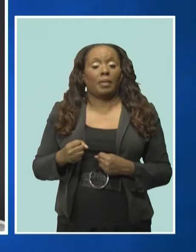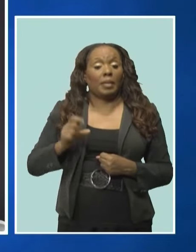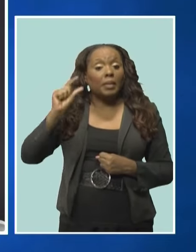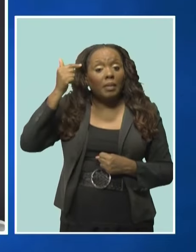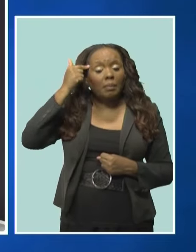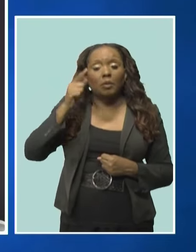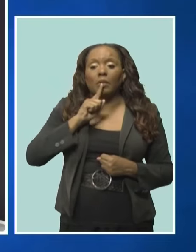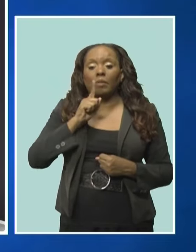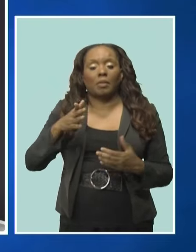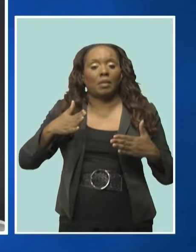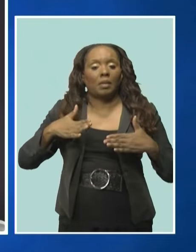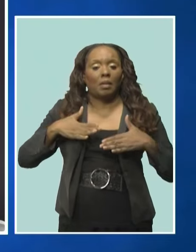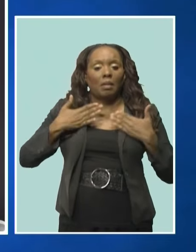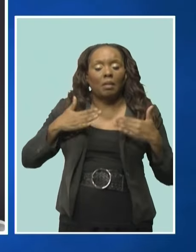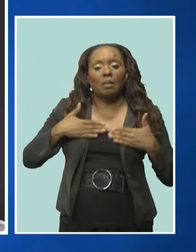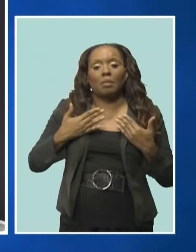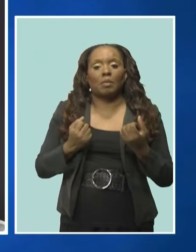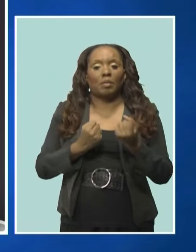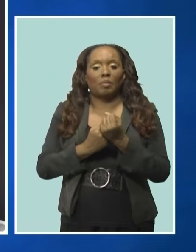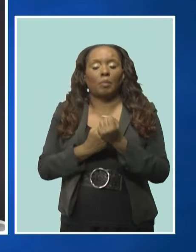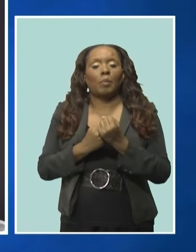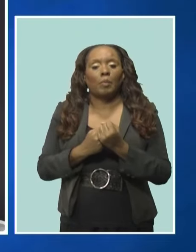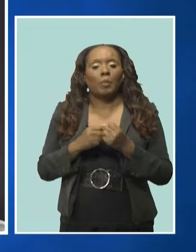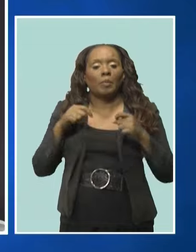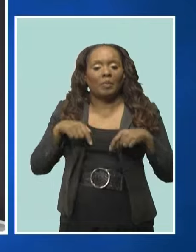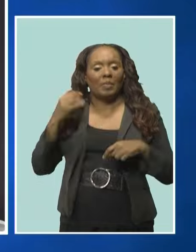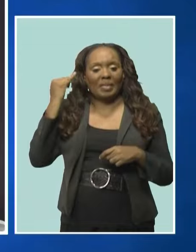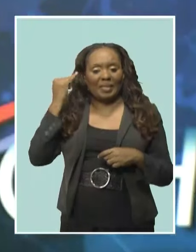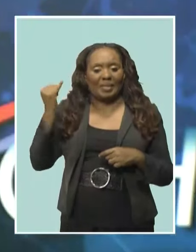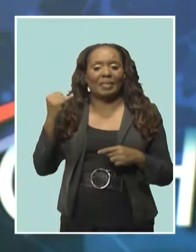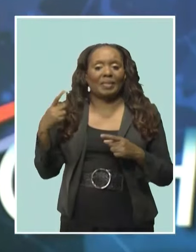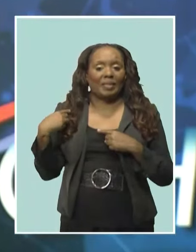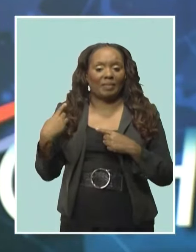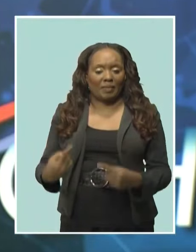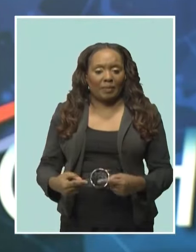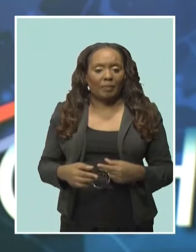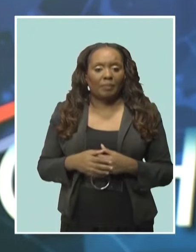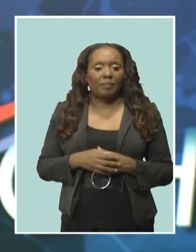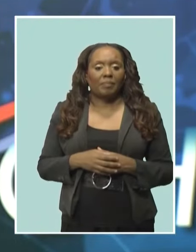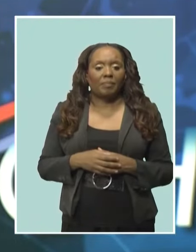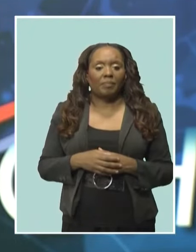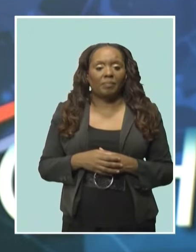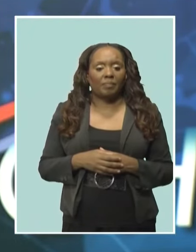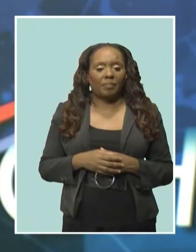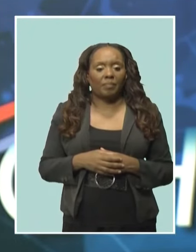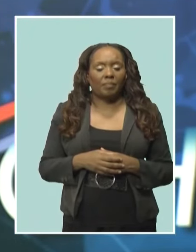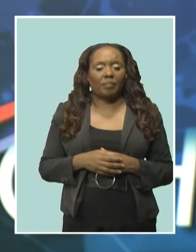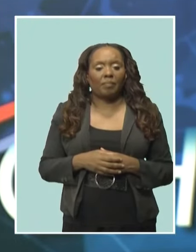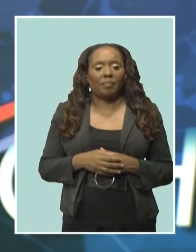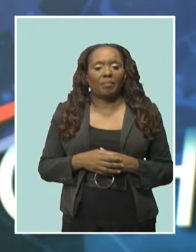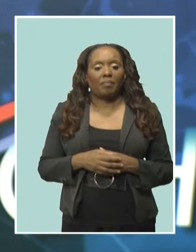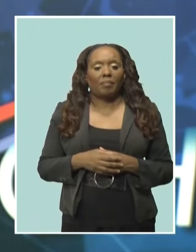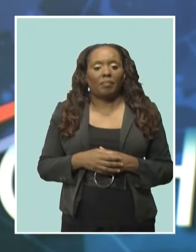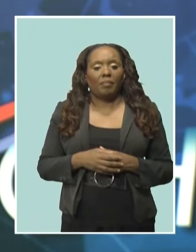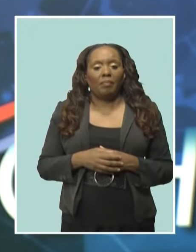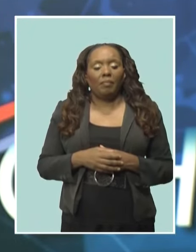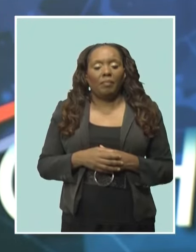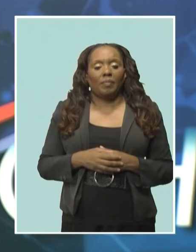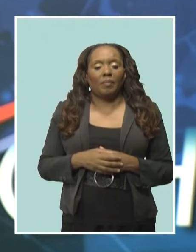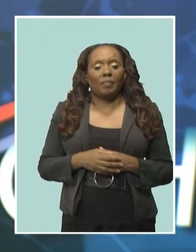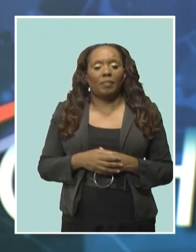was pleased to support and be a part of this initiative today. The absence of fathers has been identified as one of the